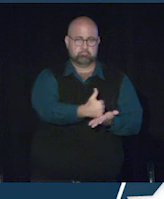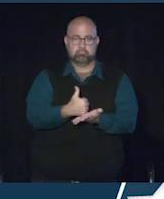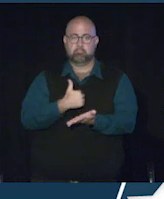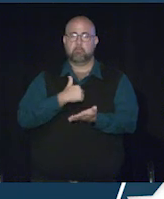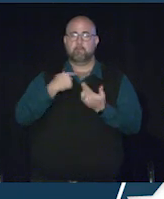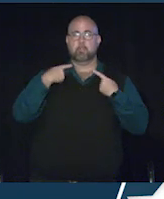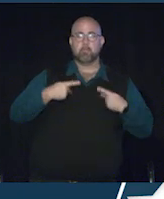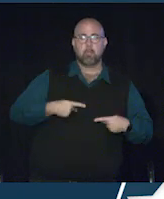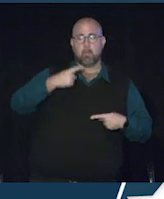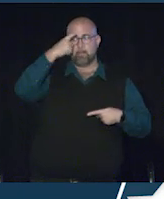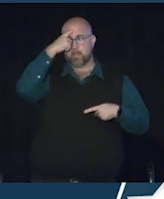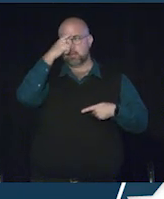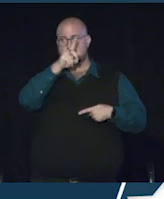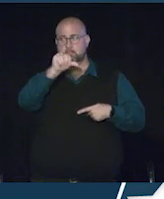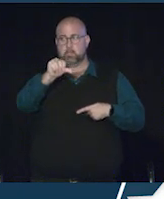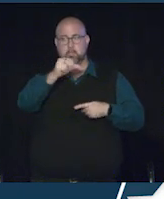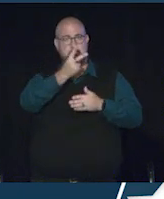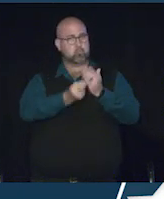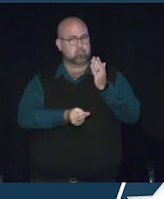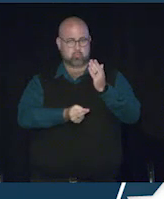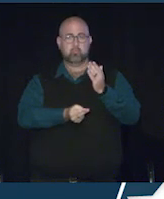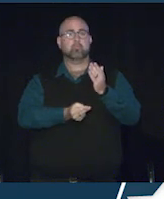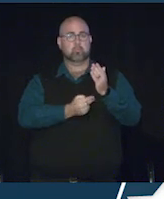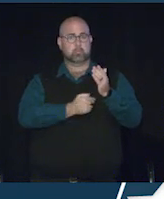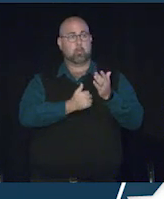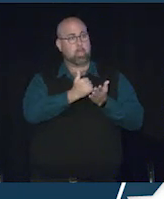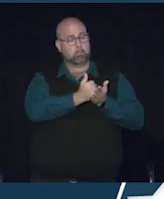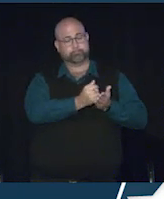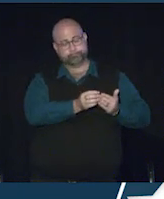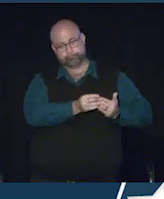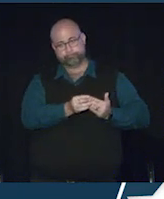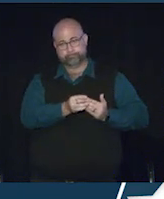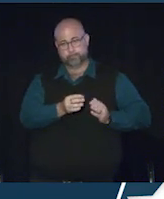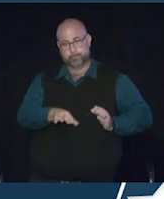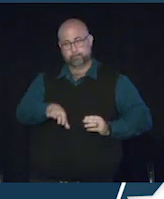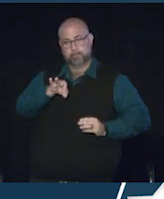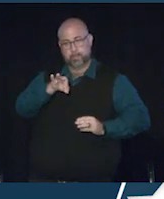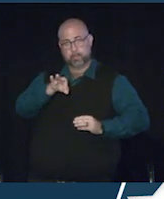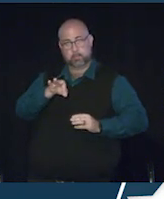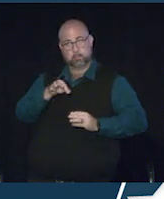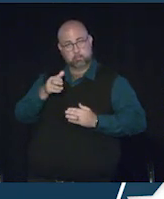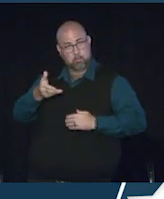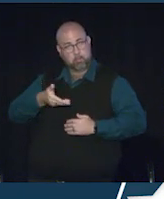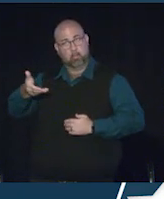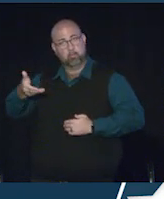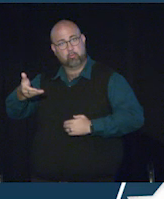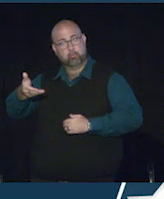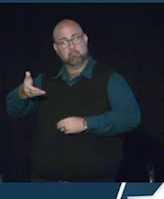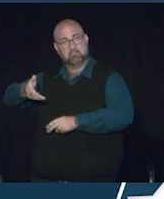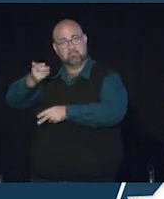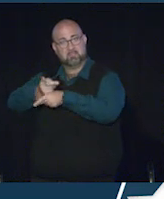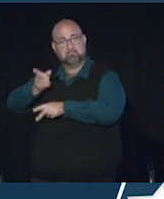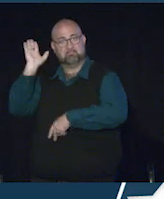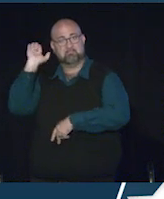mental disabilities find, get, keep, and advance in a job.